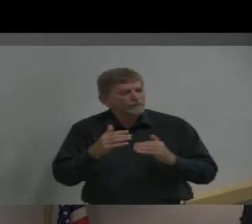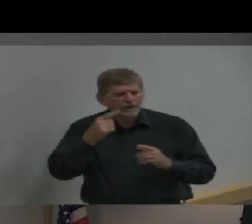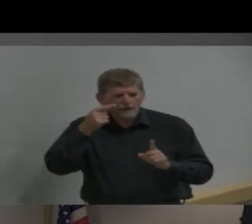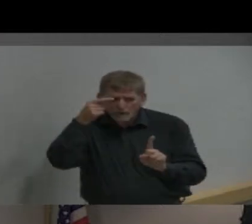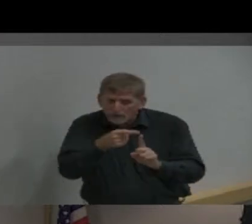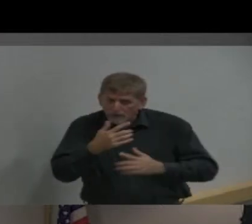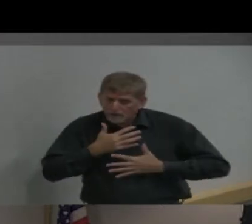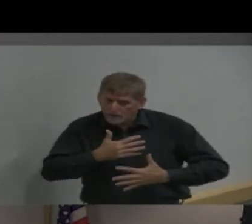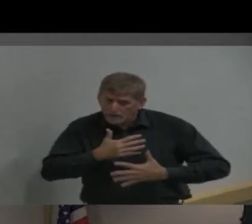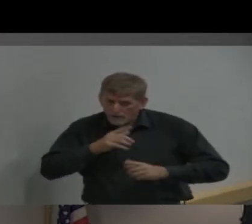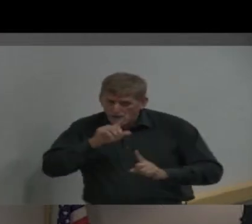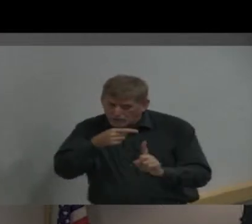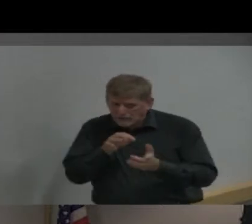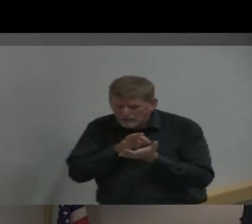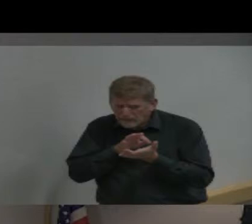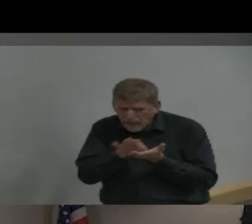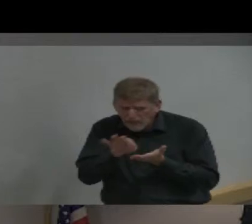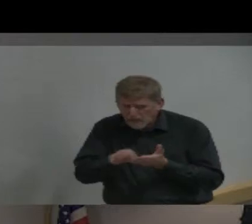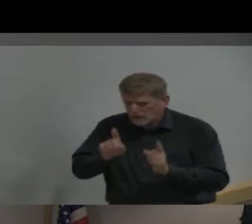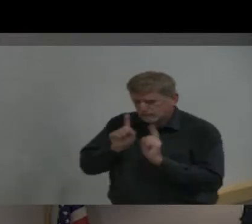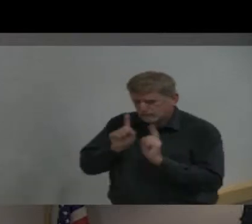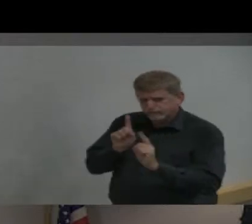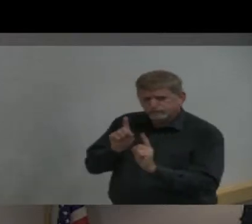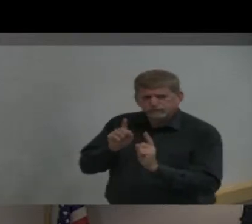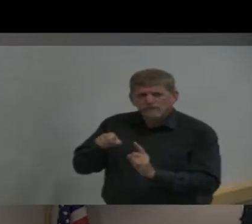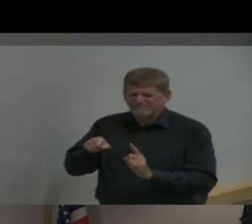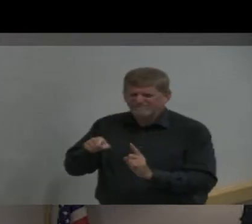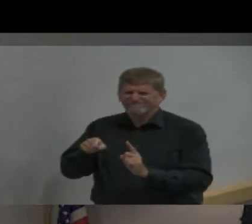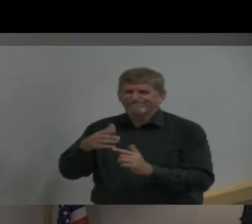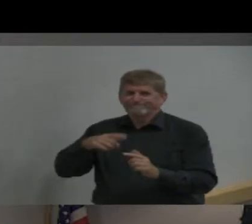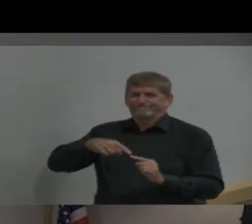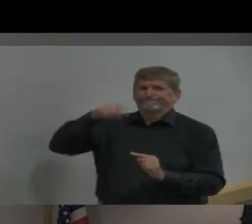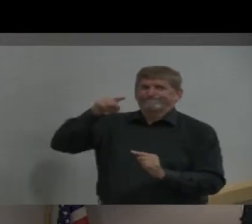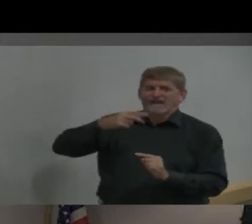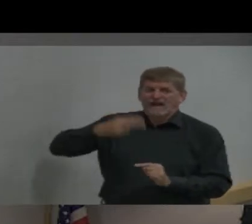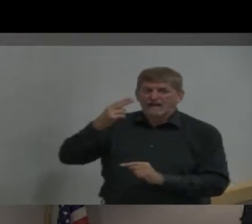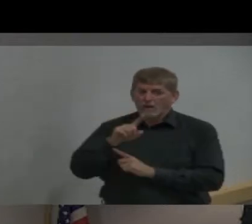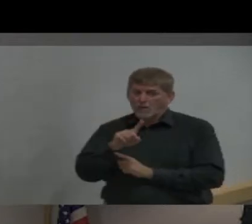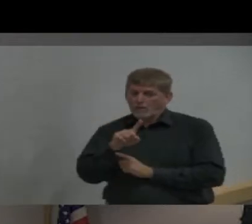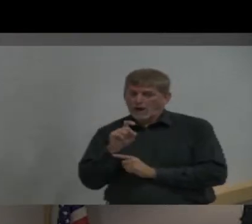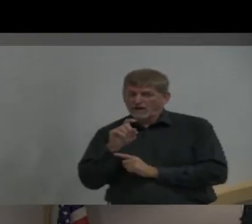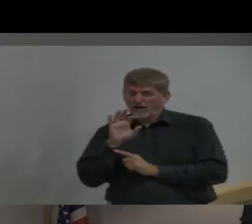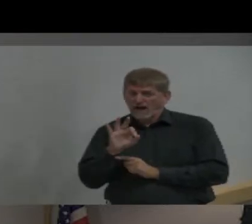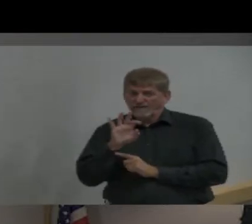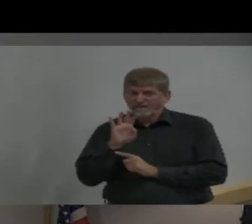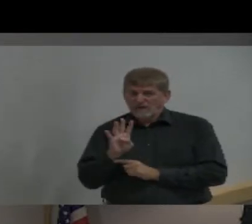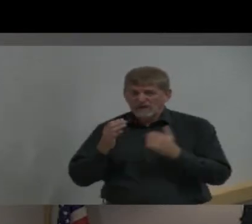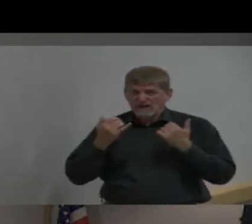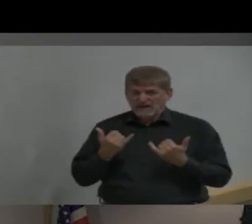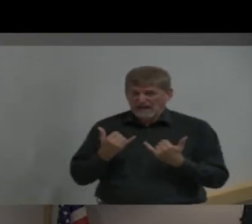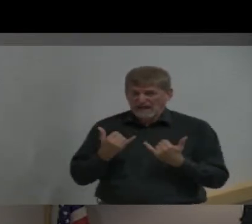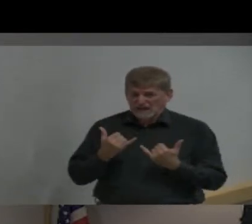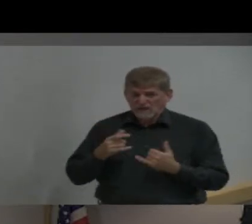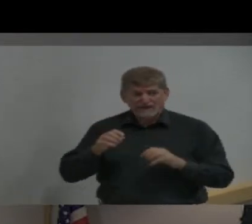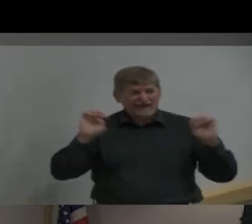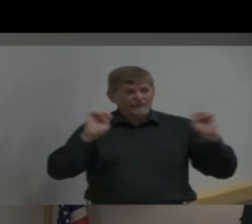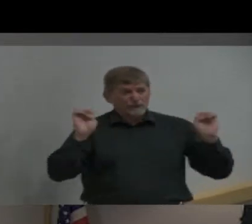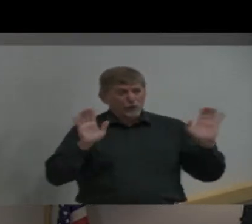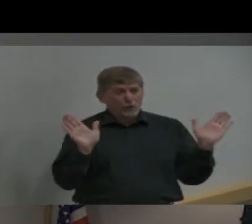has remained fairly high, fairly steady at 194 ER visits combined, again, for both